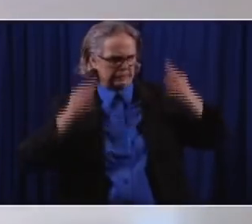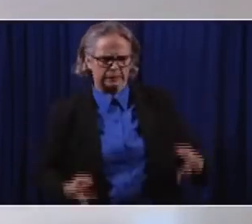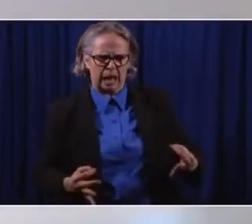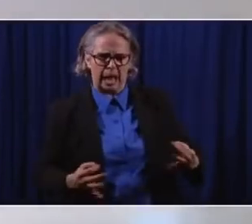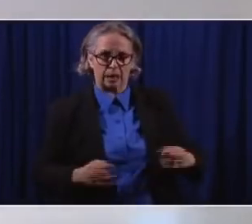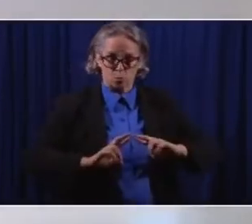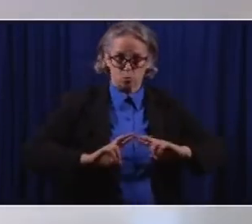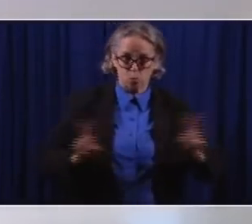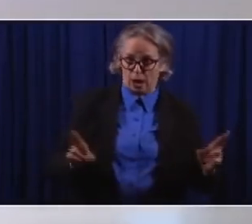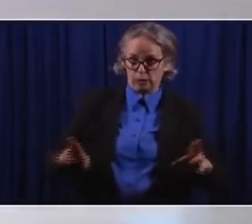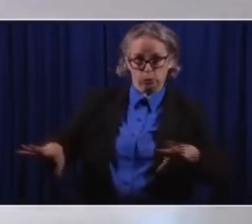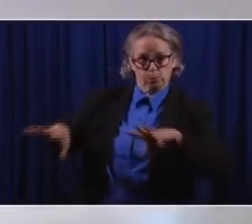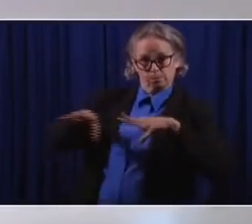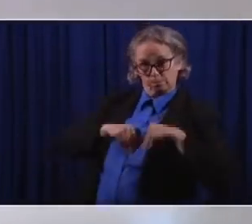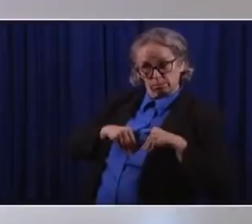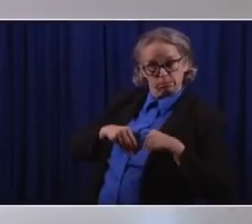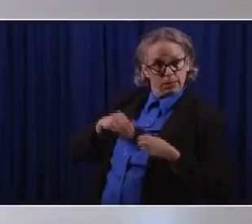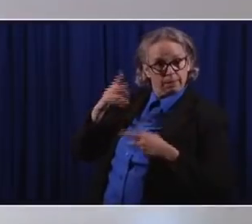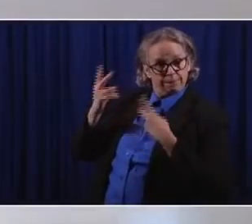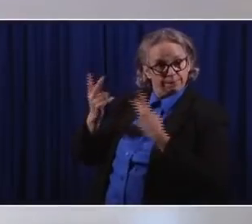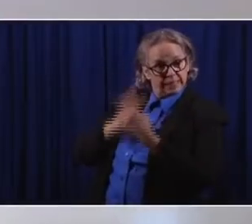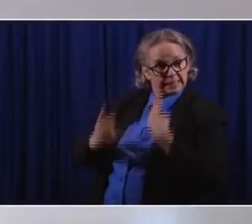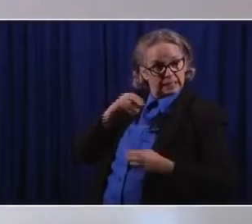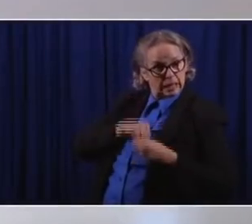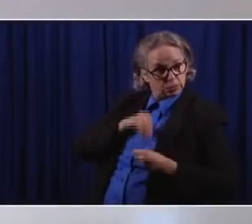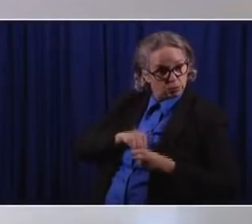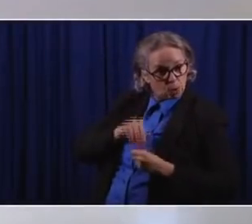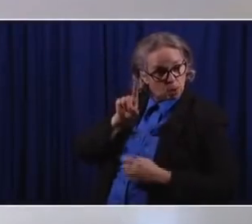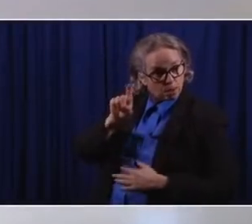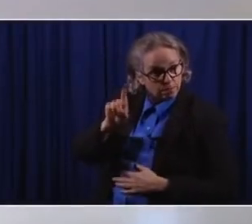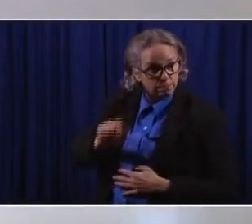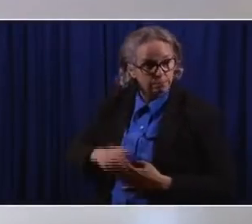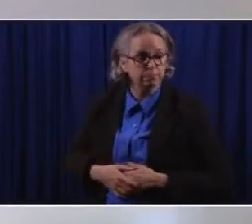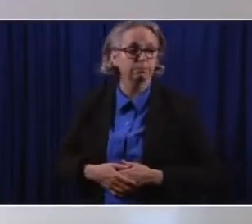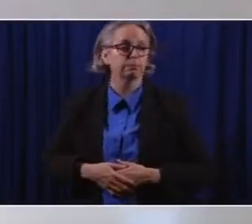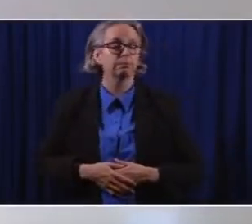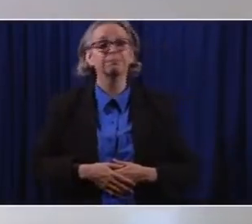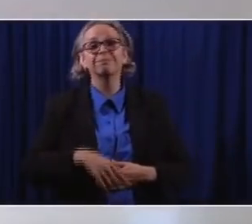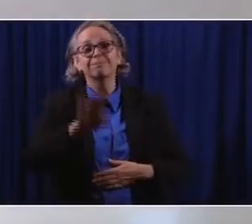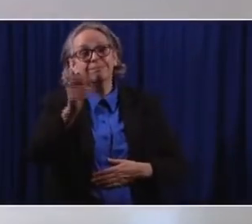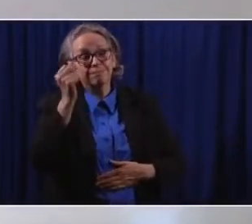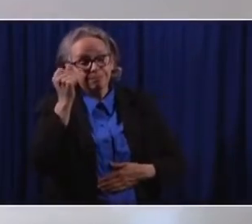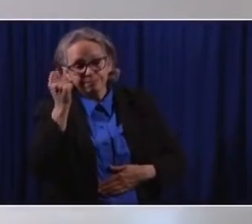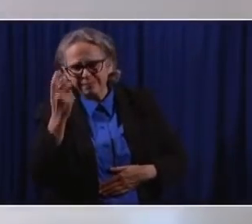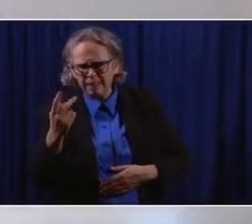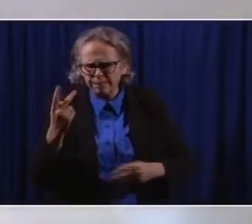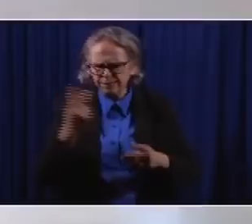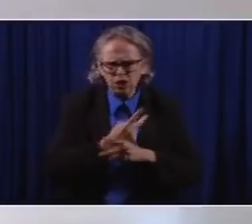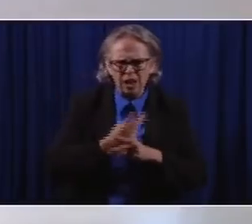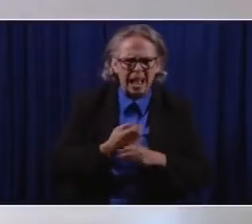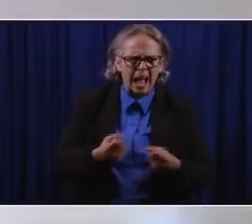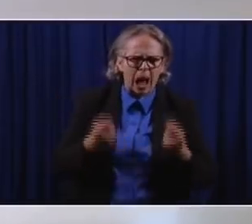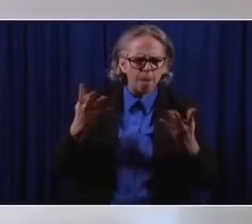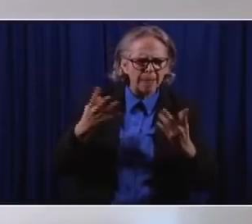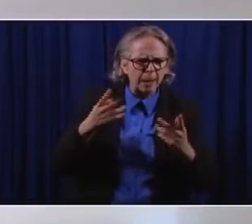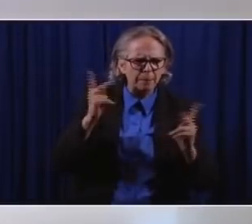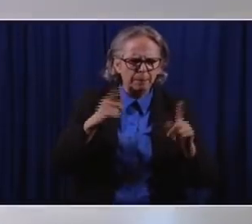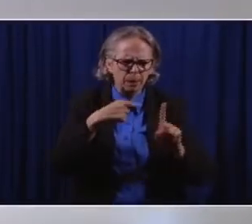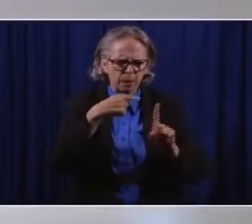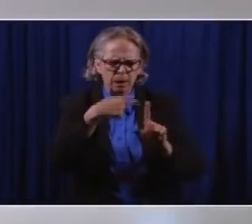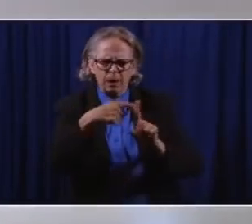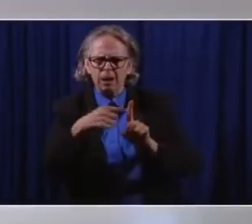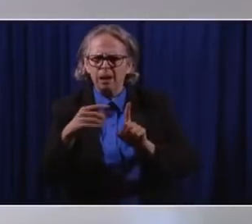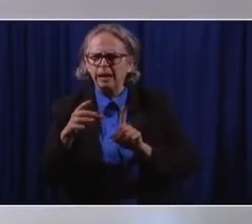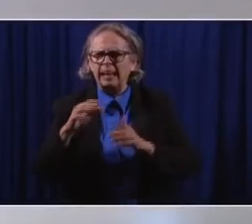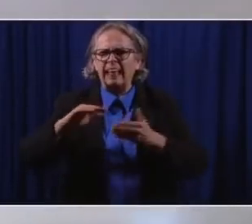visitation safely. So, they have to, one, consider the case status in that surrounding community. So, they have to examine community transmission.